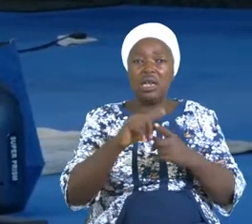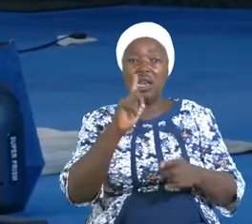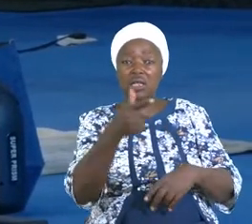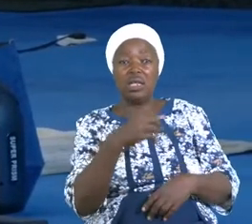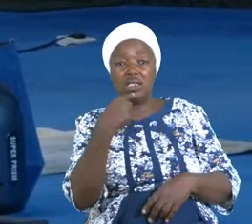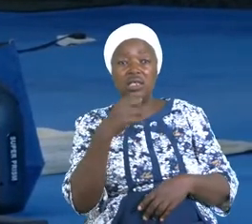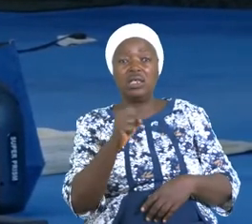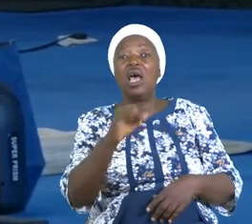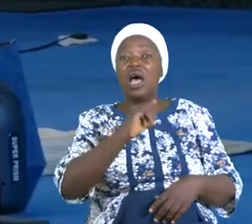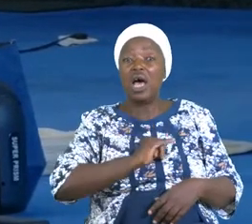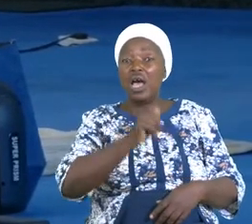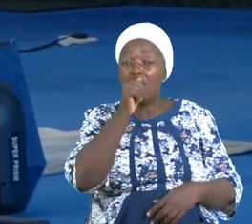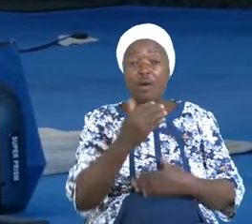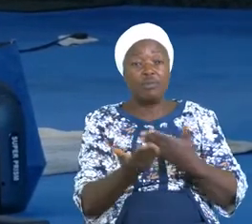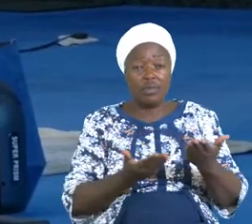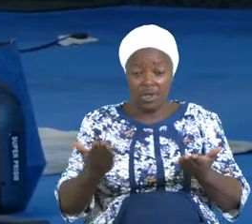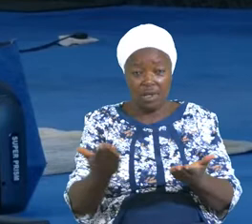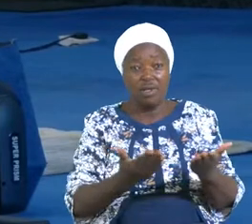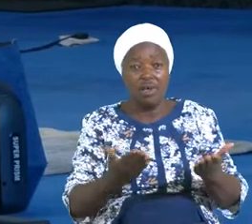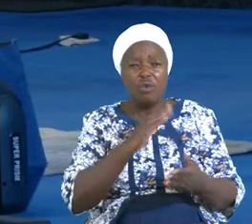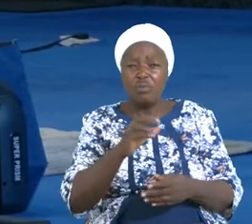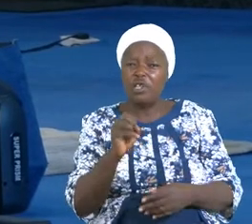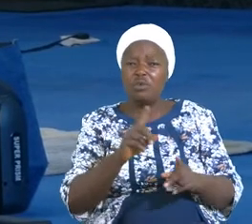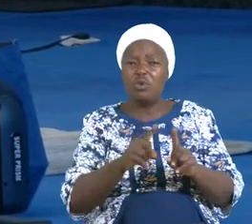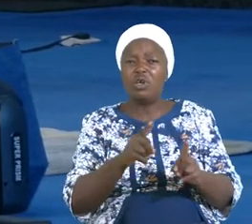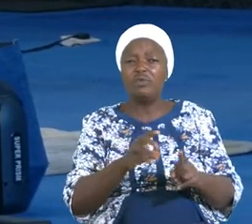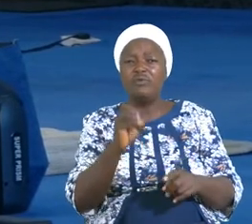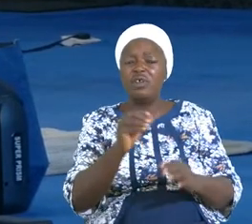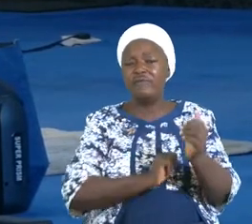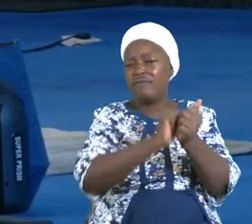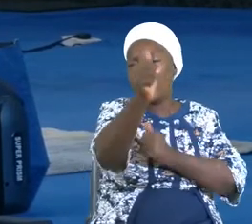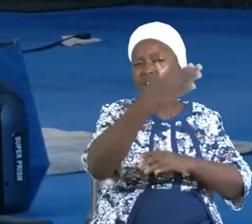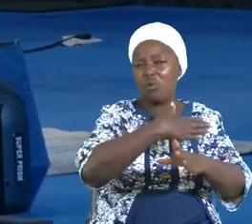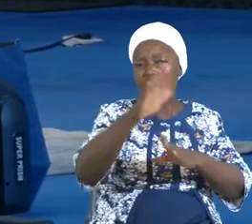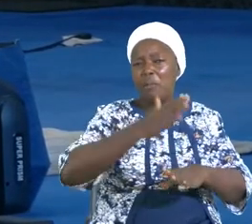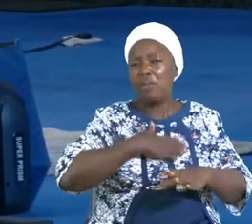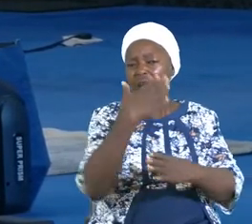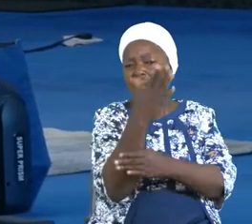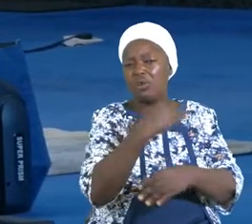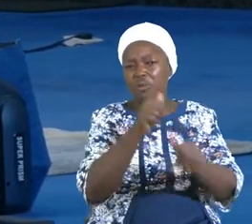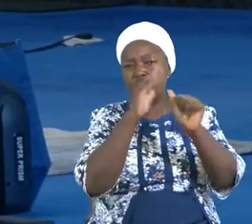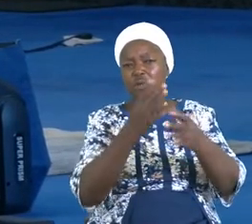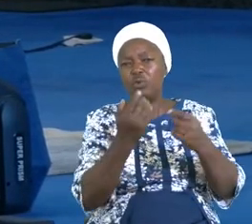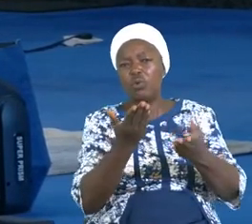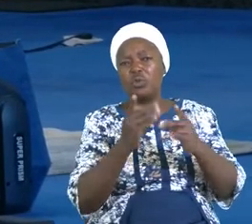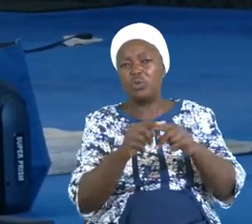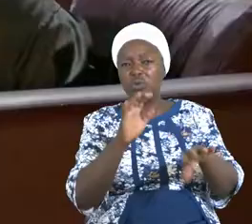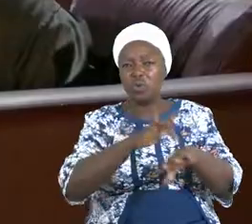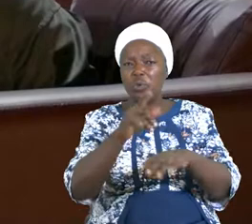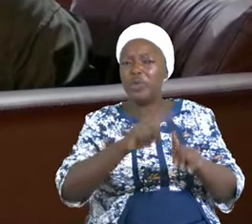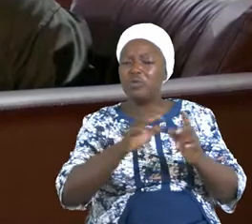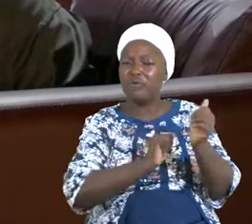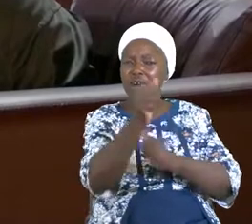am here. You're so far away, my hand of blessing wants to touch you, but you are far